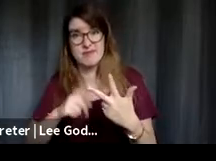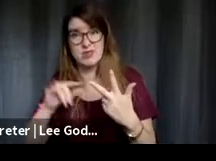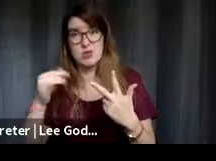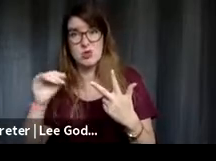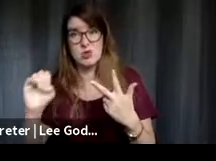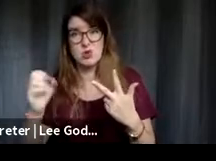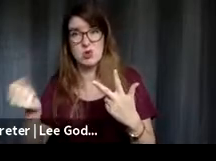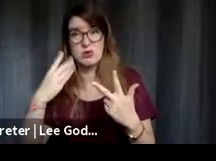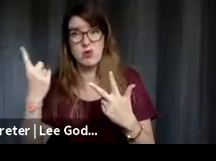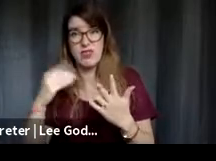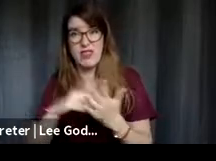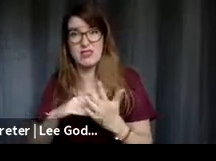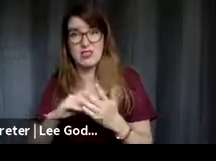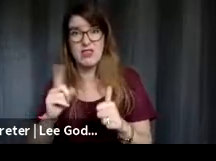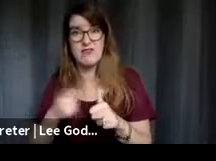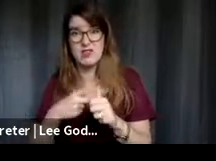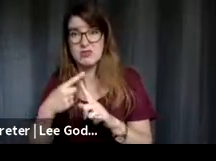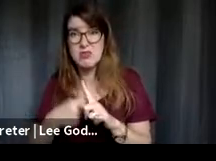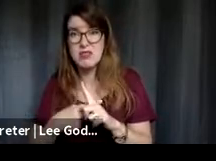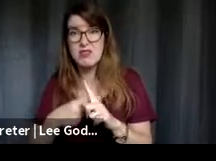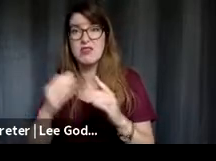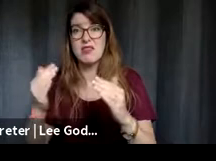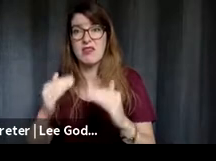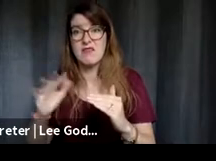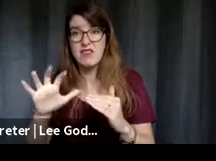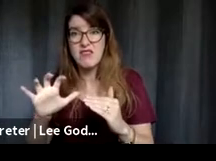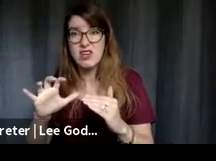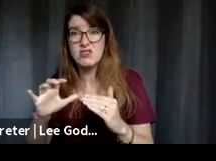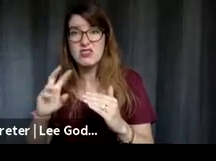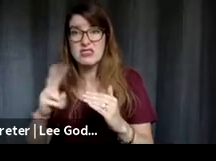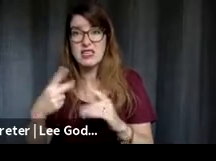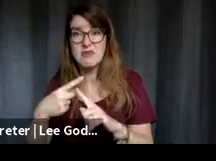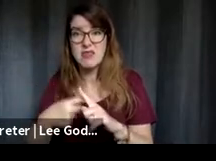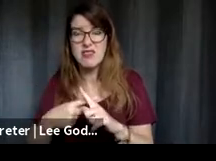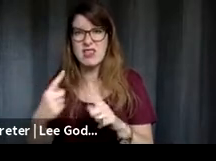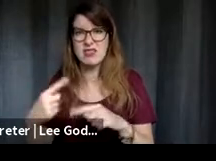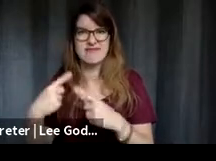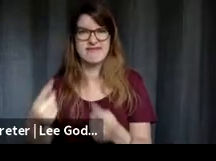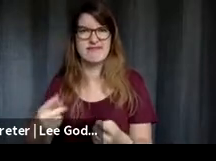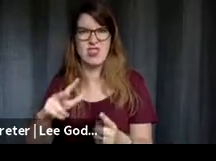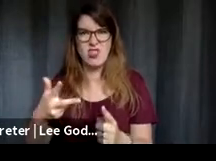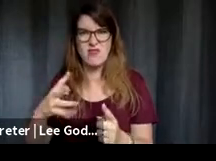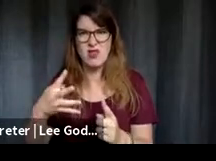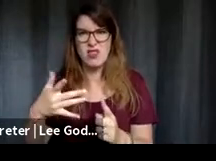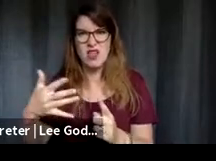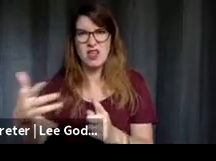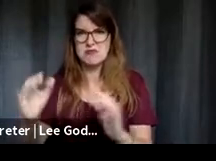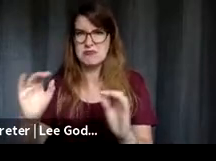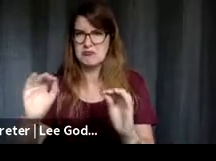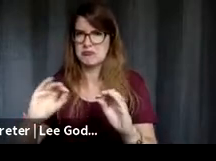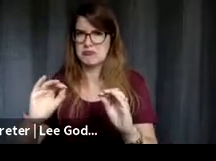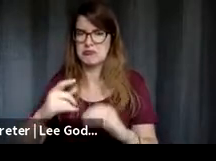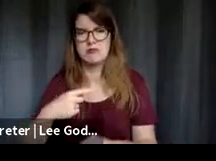sent $1,000 the first month, $500 the second, but he's been sending nothing ever since. All right.